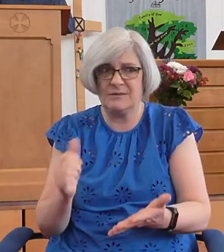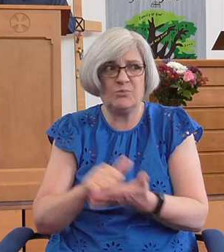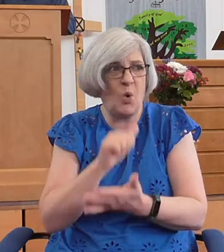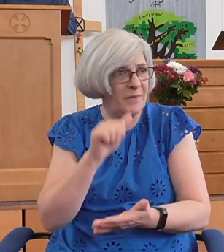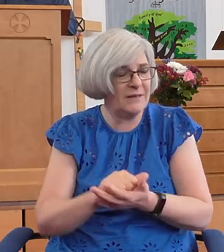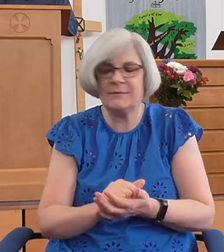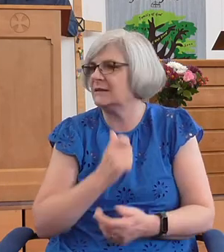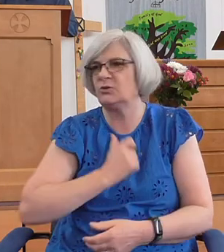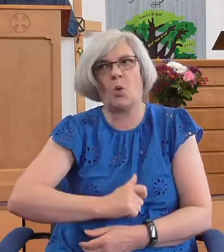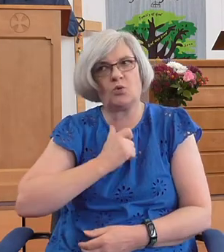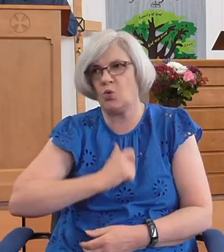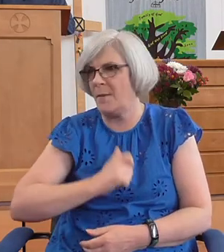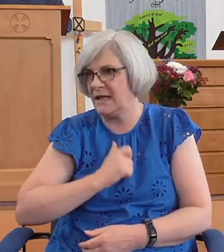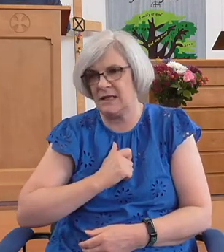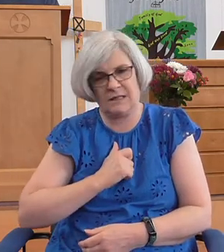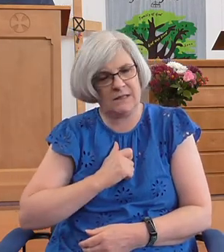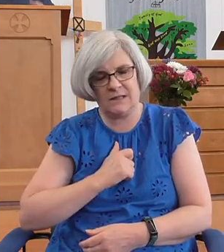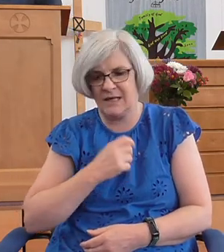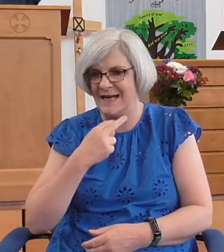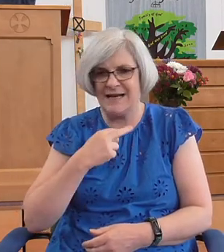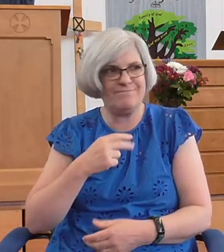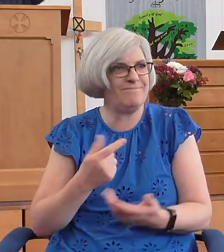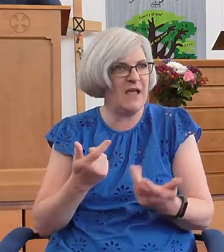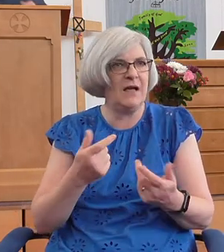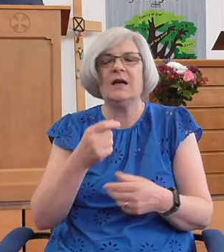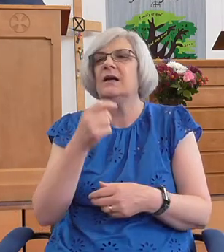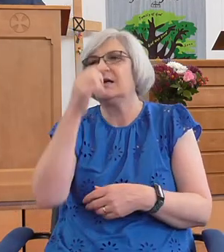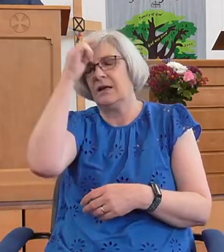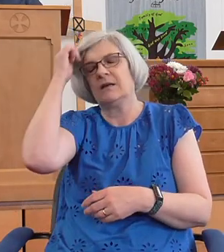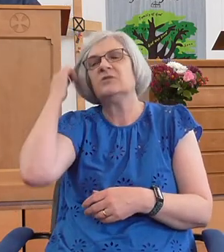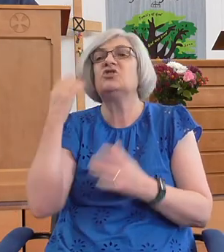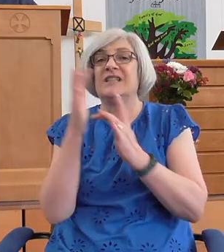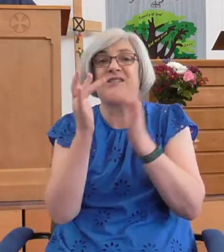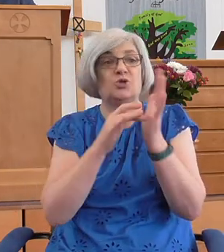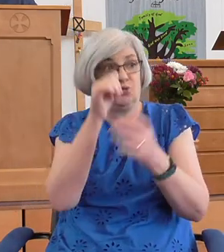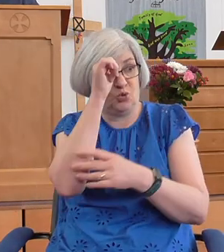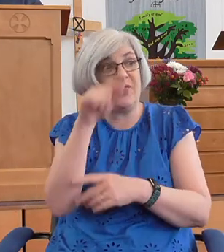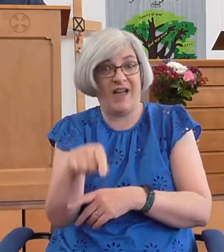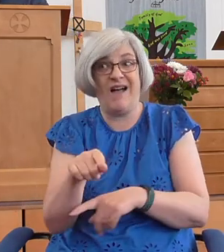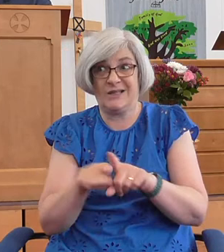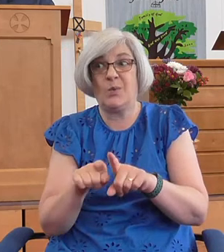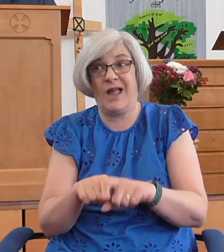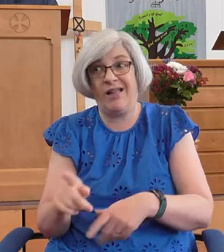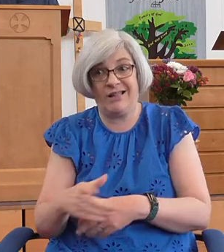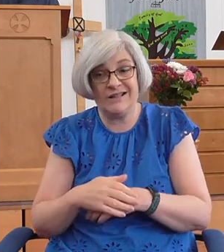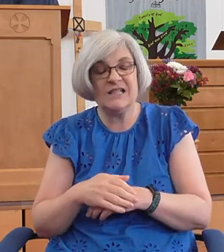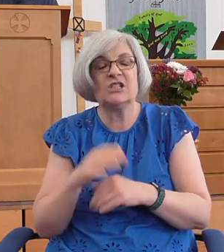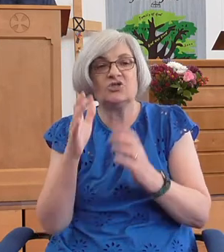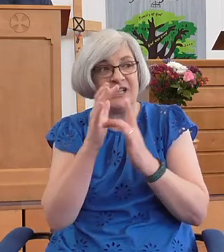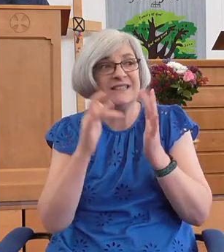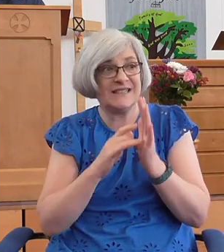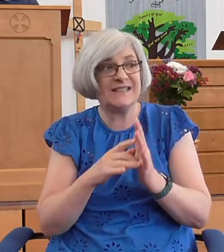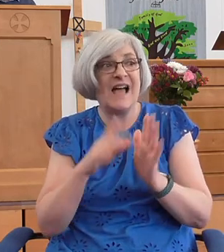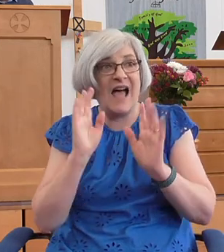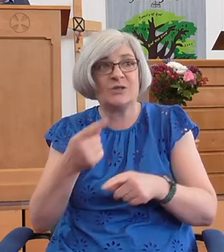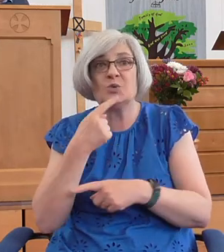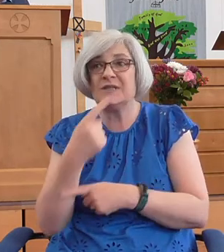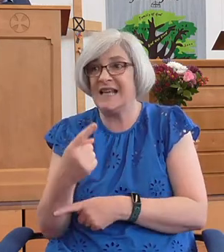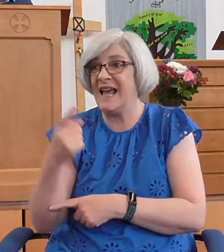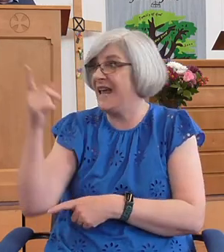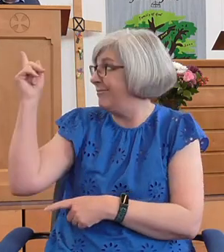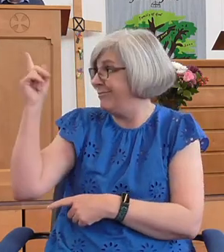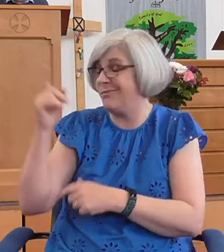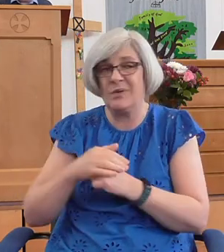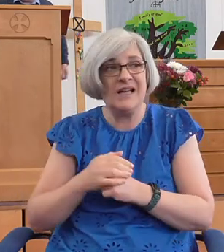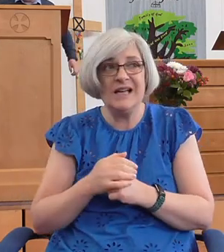Jesus well knew. Even hundreds of years later, Jesus had to say, as it's quoted up in the